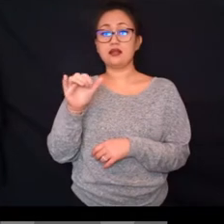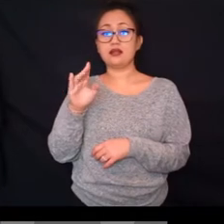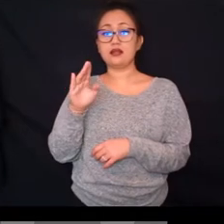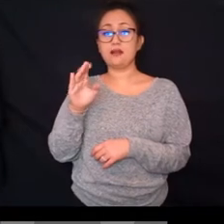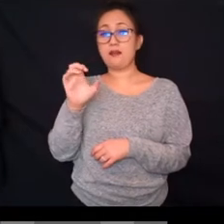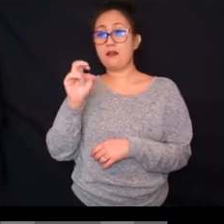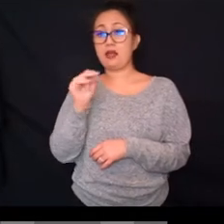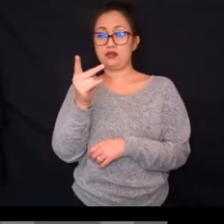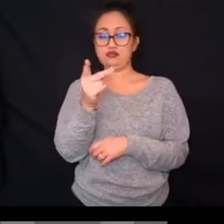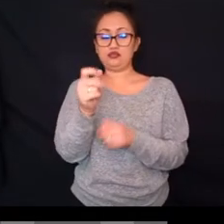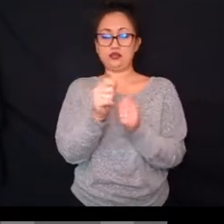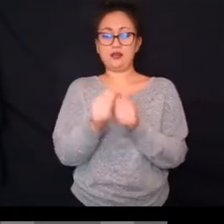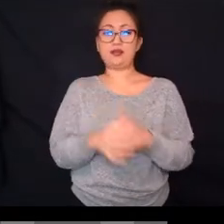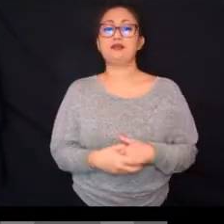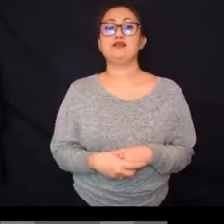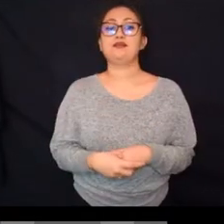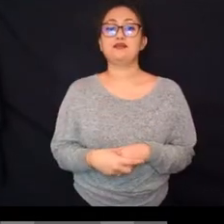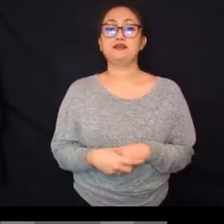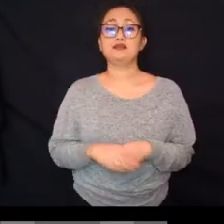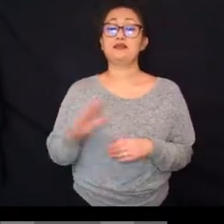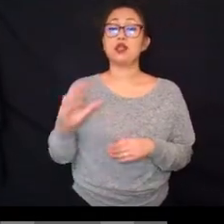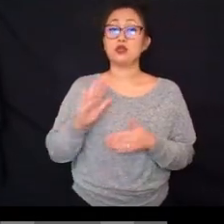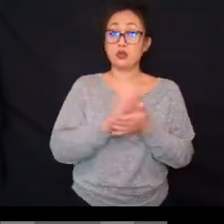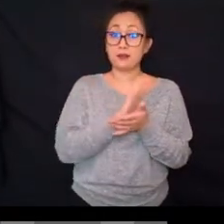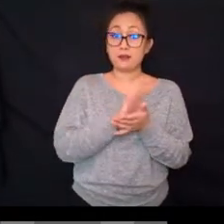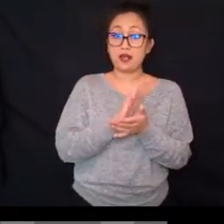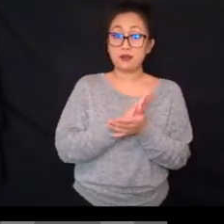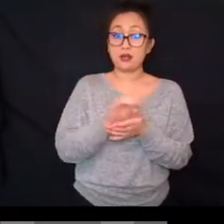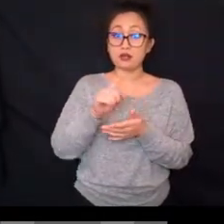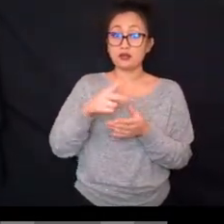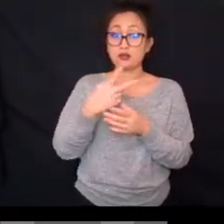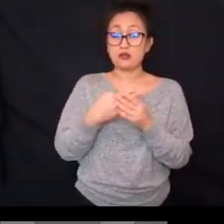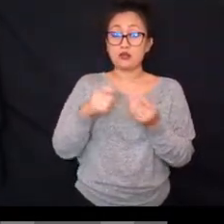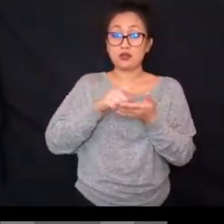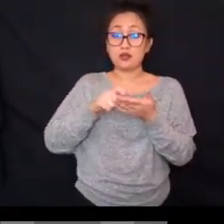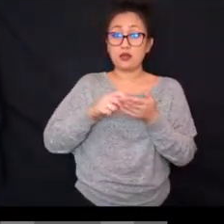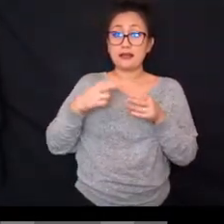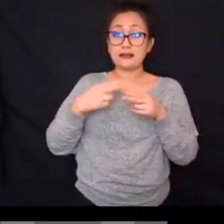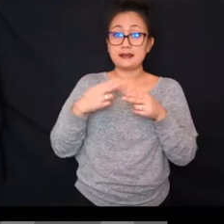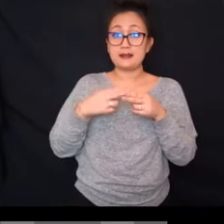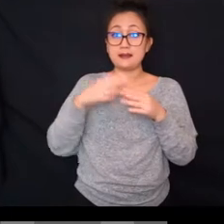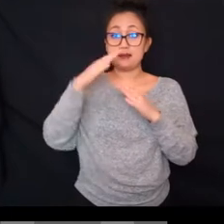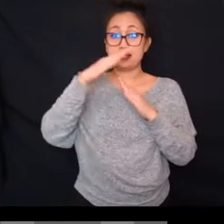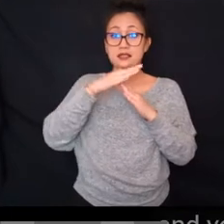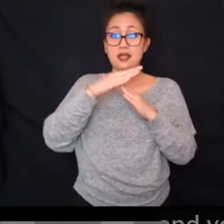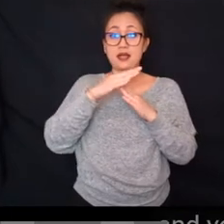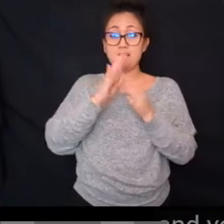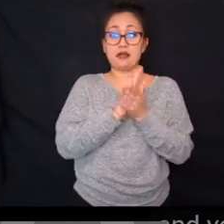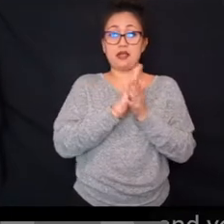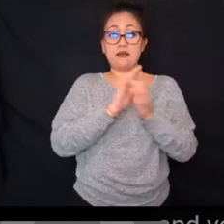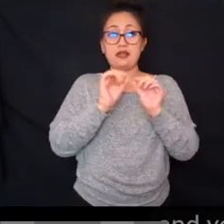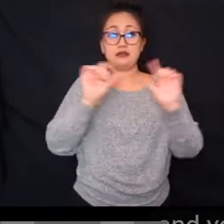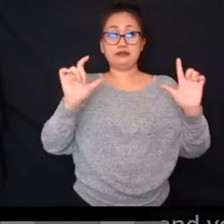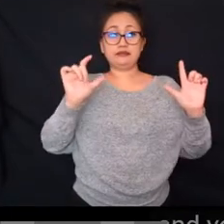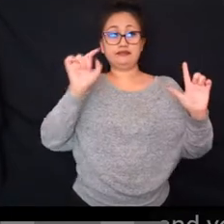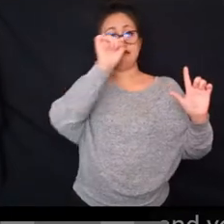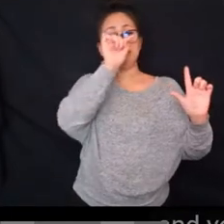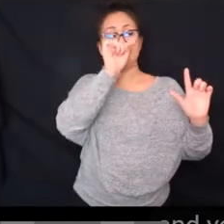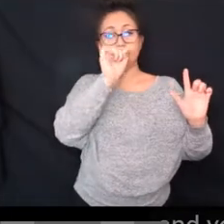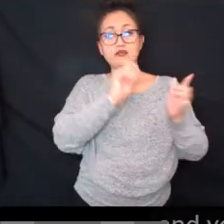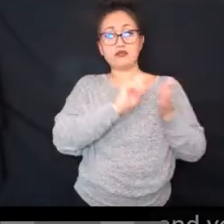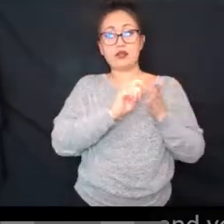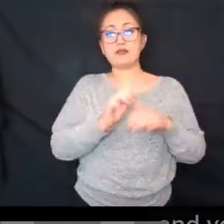And on your marking sheet, if both of you will write your name at the top, and then if you will just draw the items, and you can just make a big circle